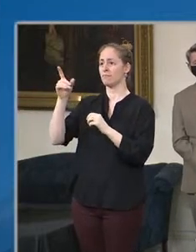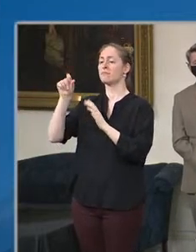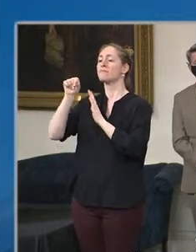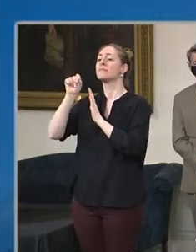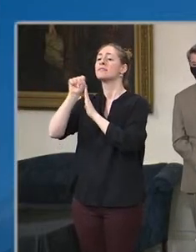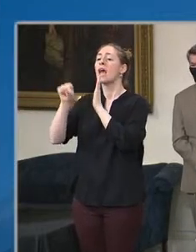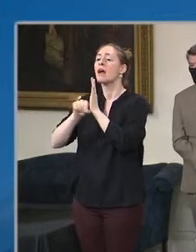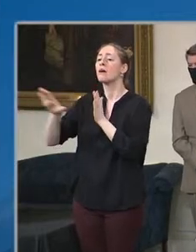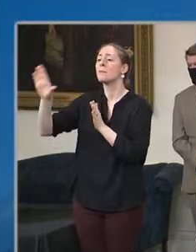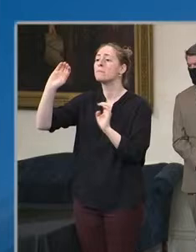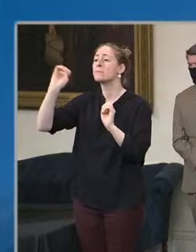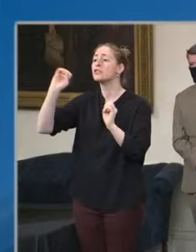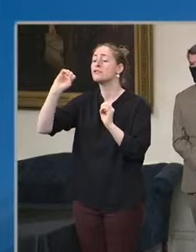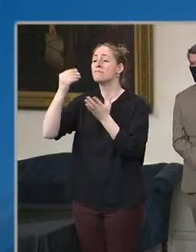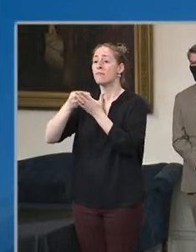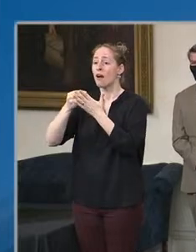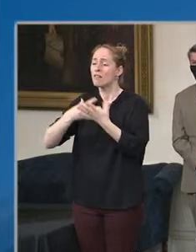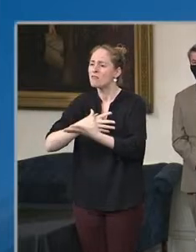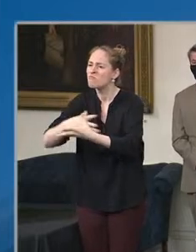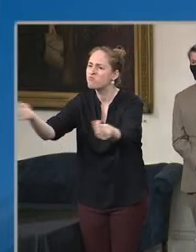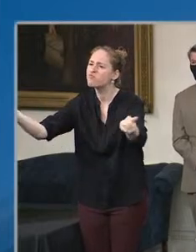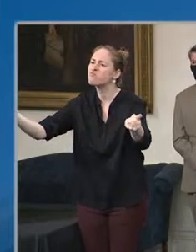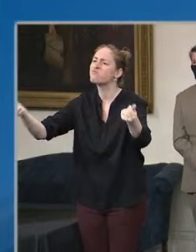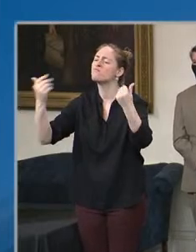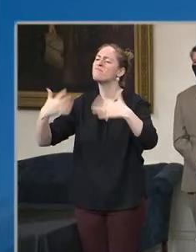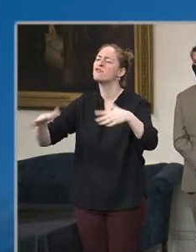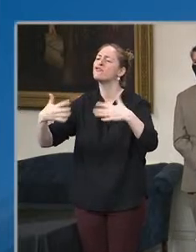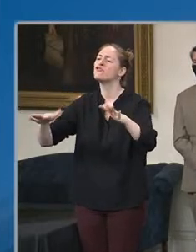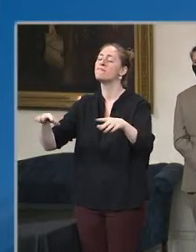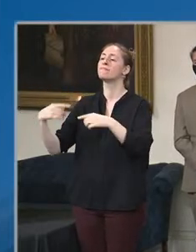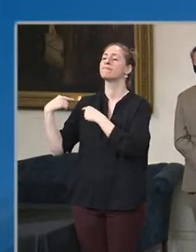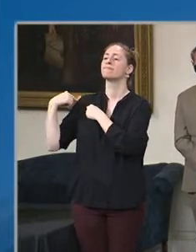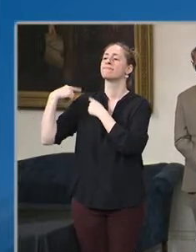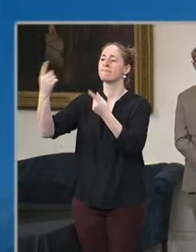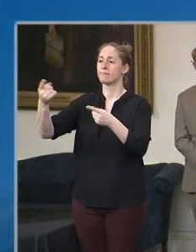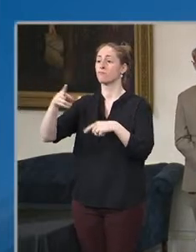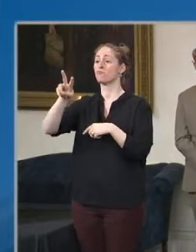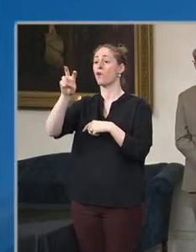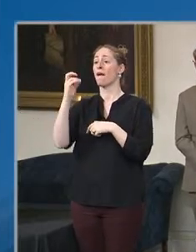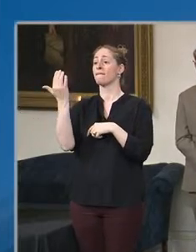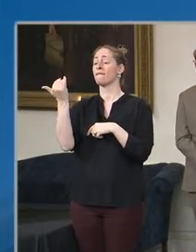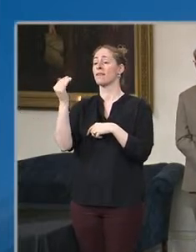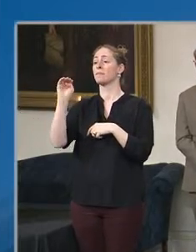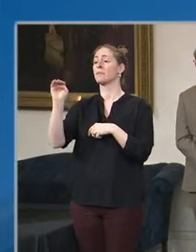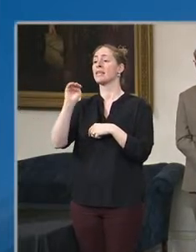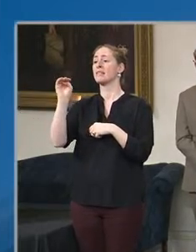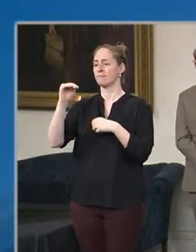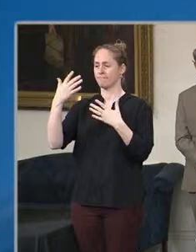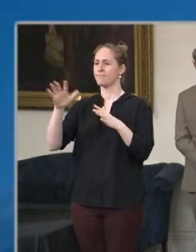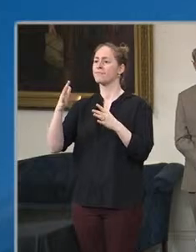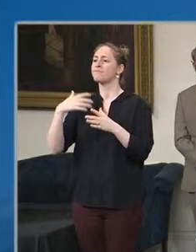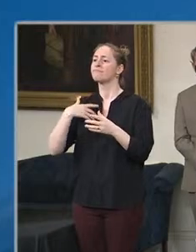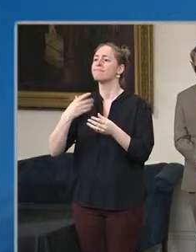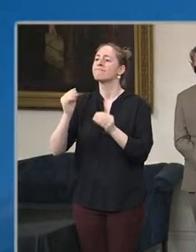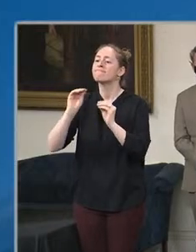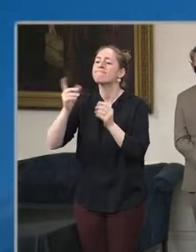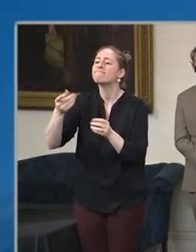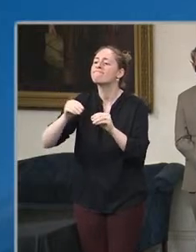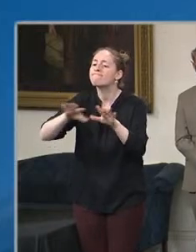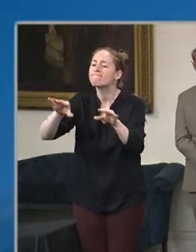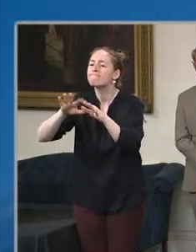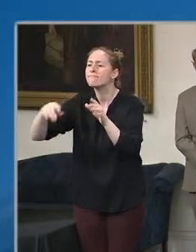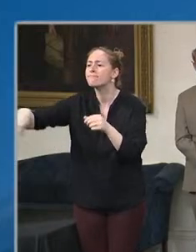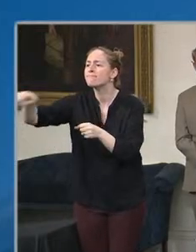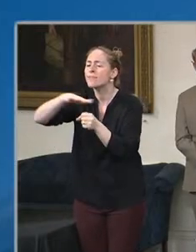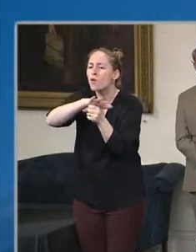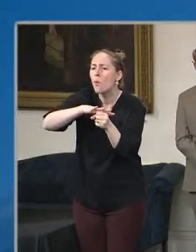million has now been provided through our COVID-19 Emergency Relief Fund to more than 16,000 businesses across